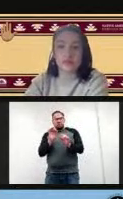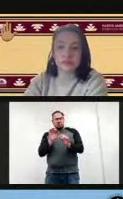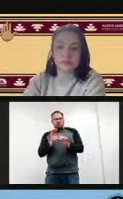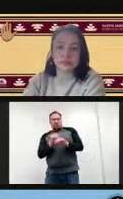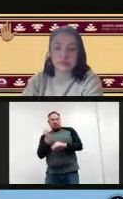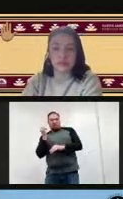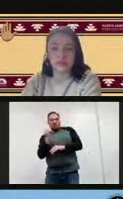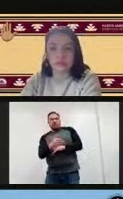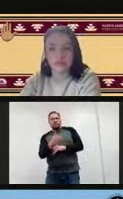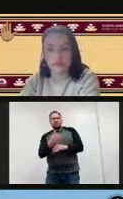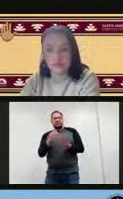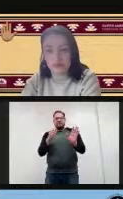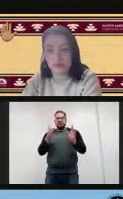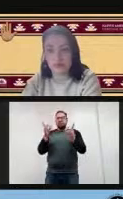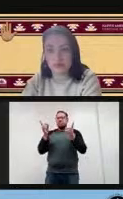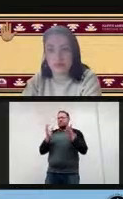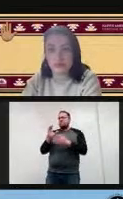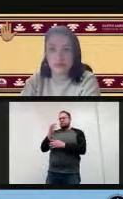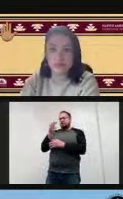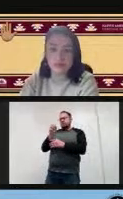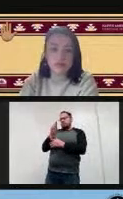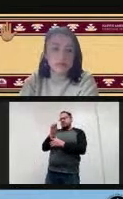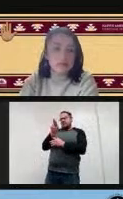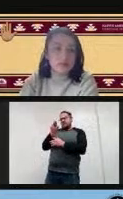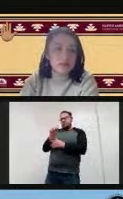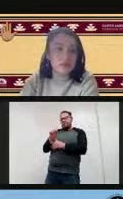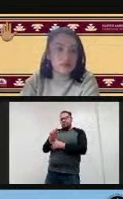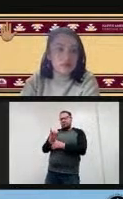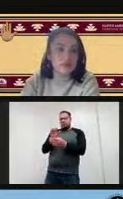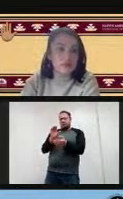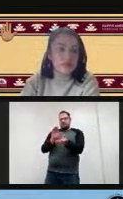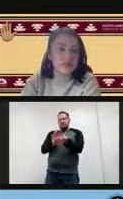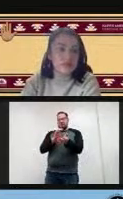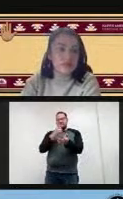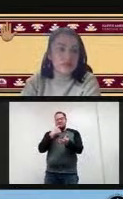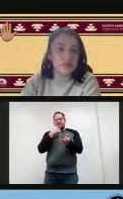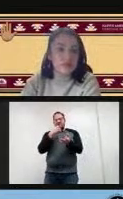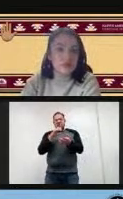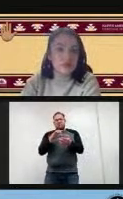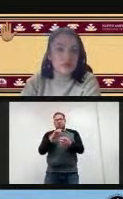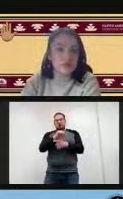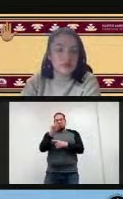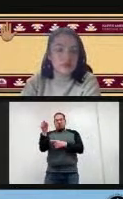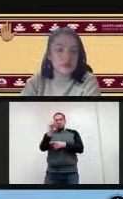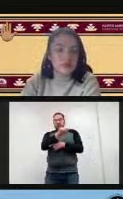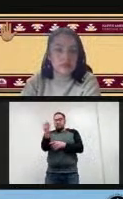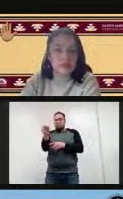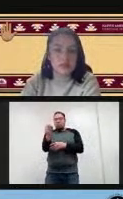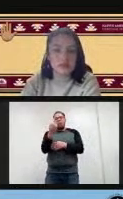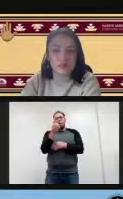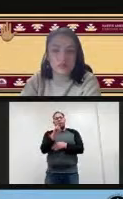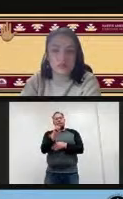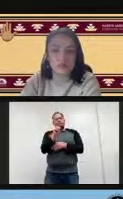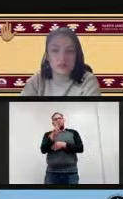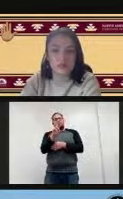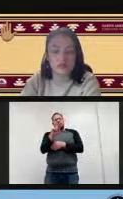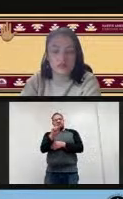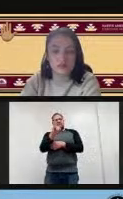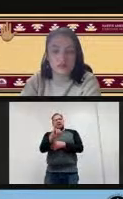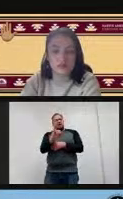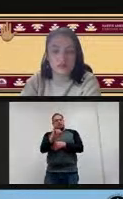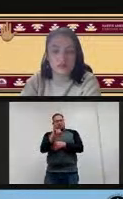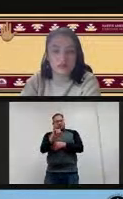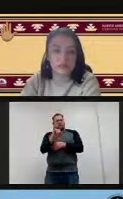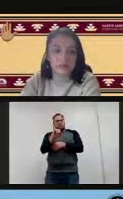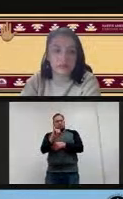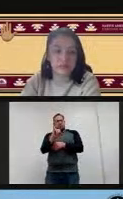Director Chandigiri's, you know, we can say cross-cultural or even multicultural competence to